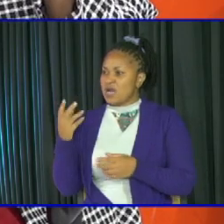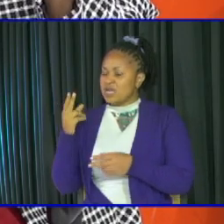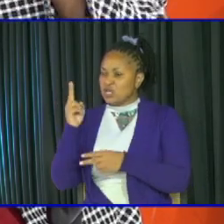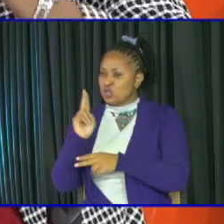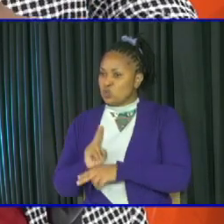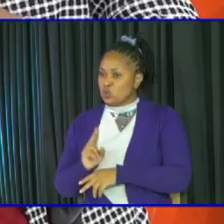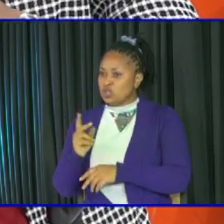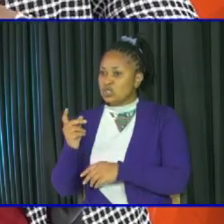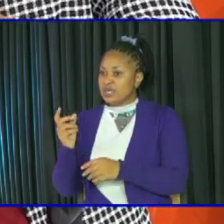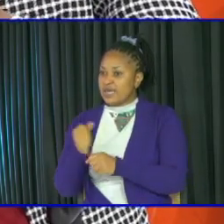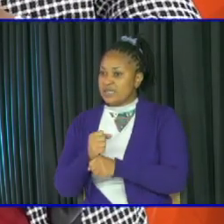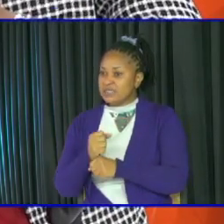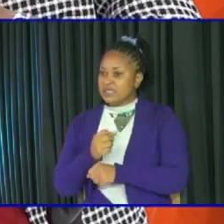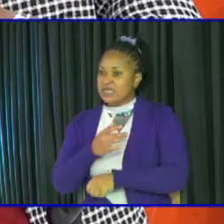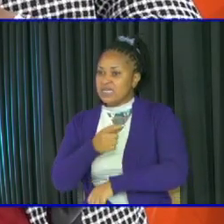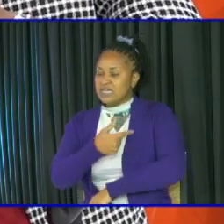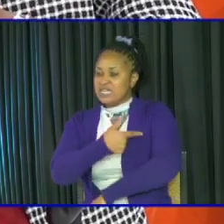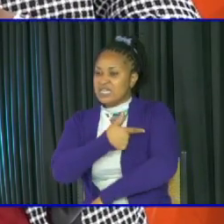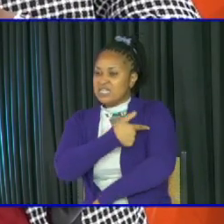month. And